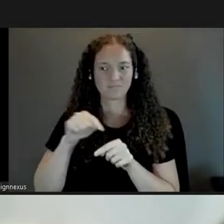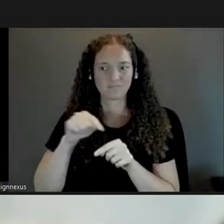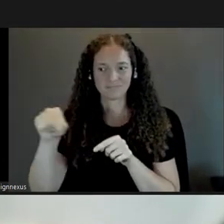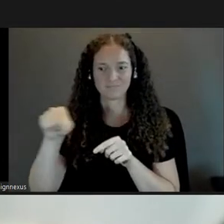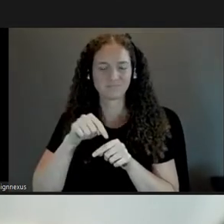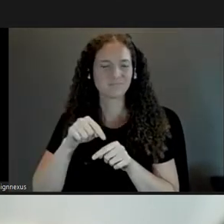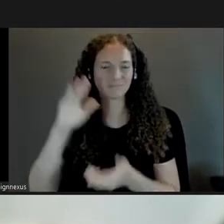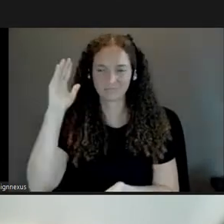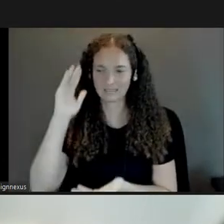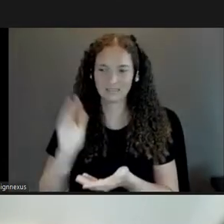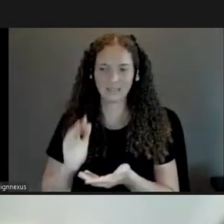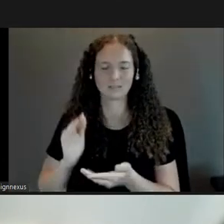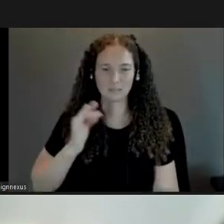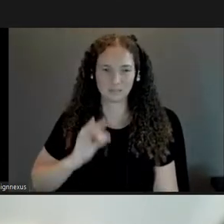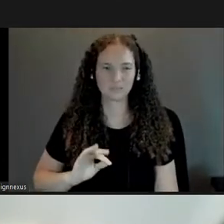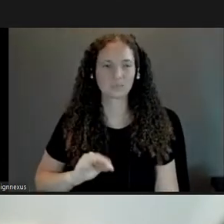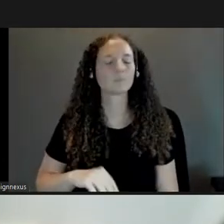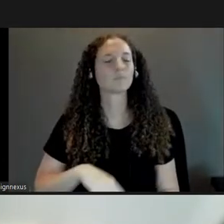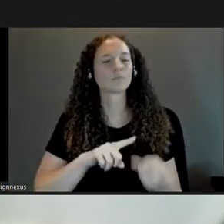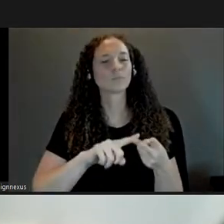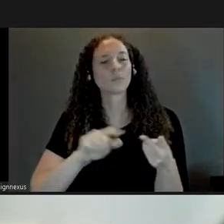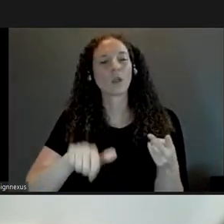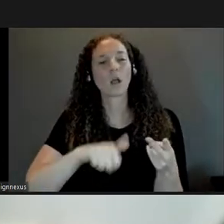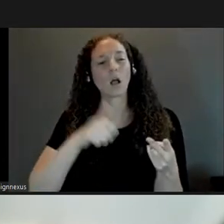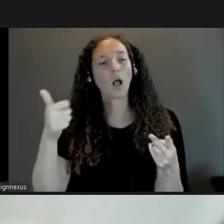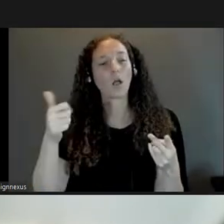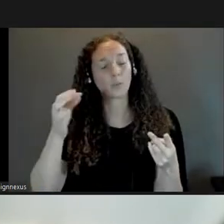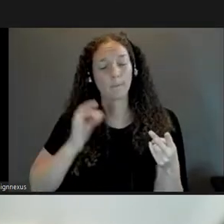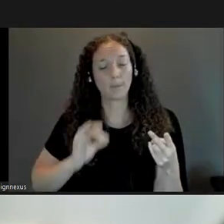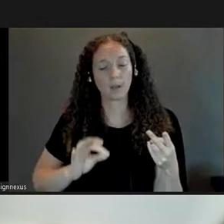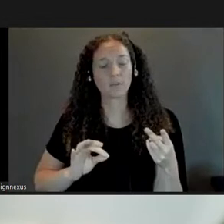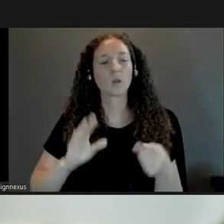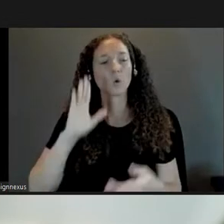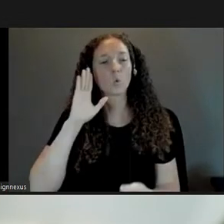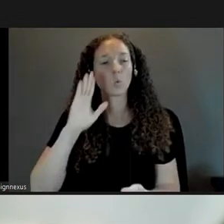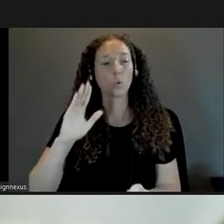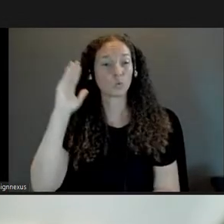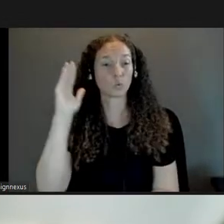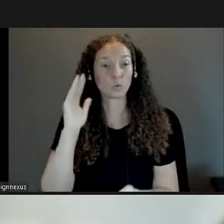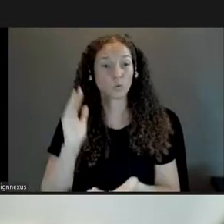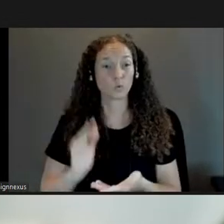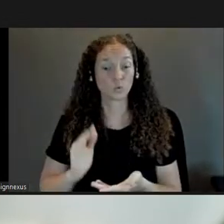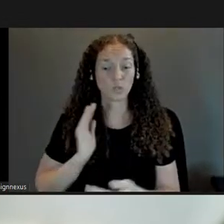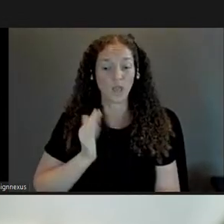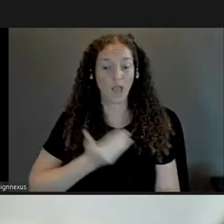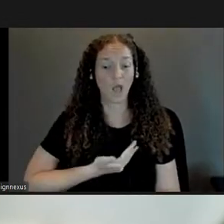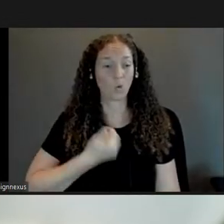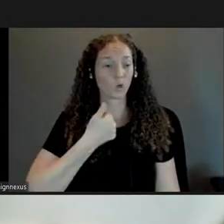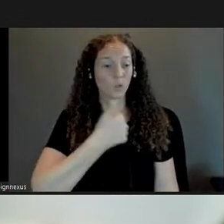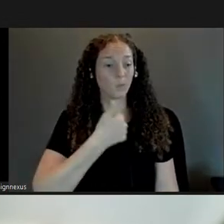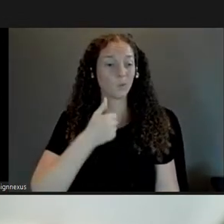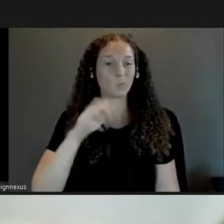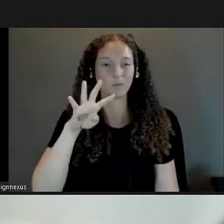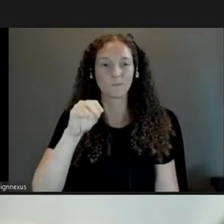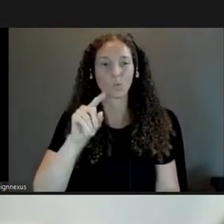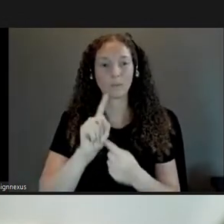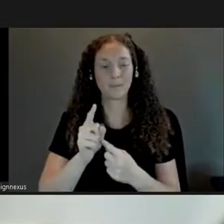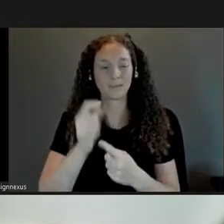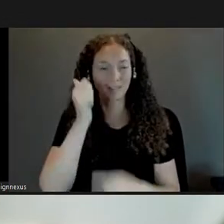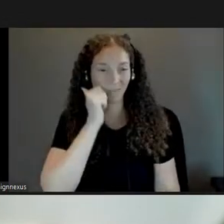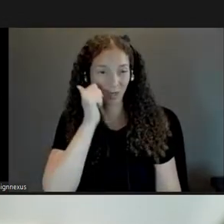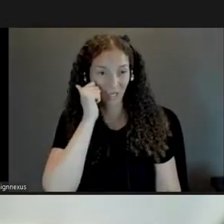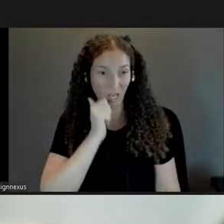mentioned, or one of the benefits that was also mentioned, that it would reduce our commute by 40 minutes a day. Now, again, this is something where the